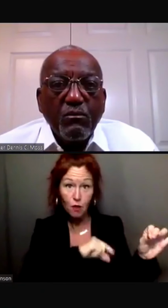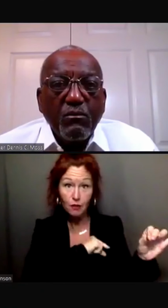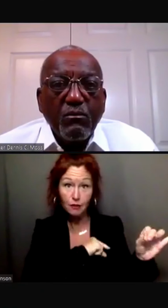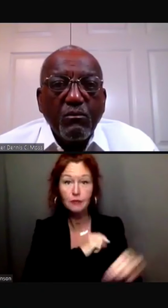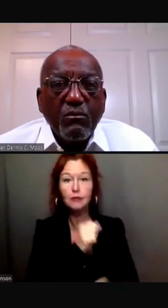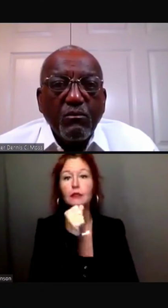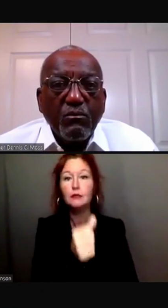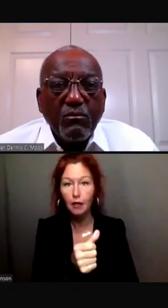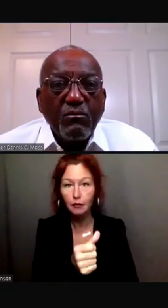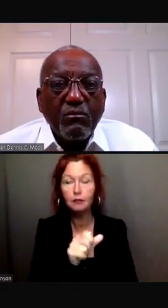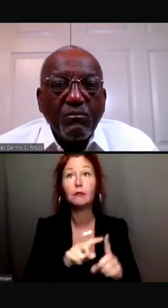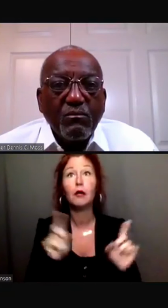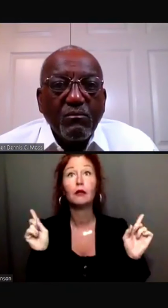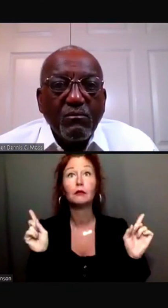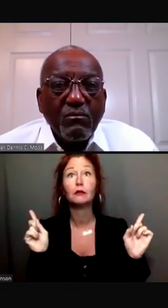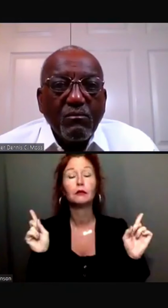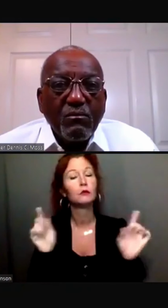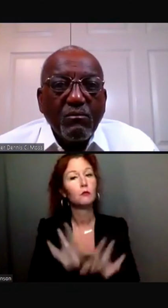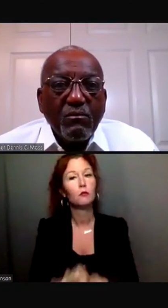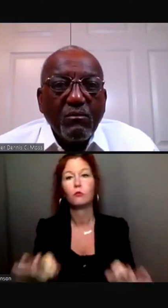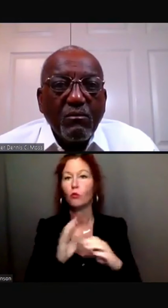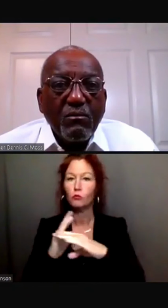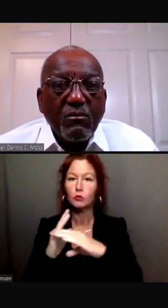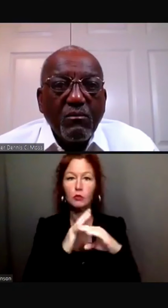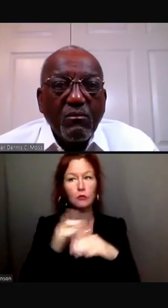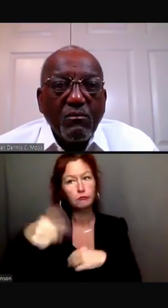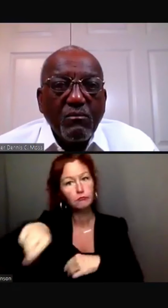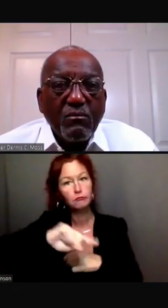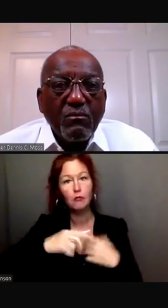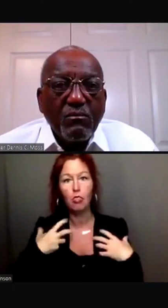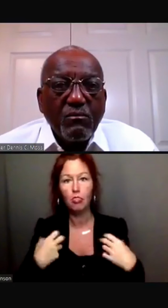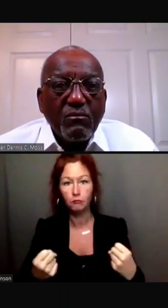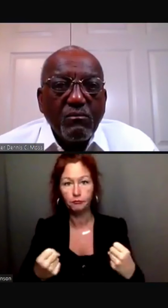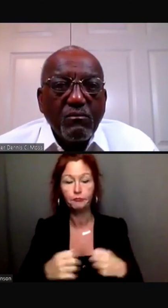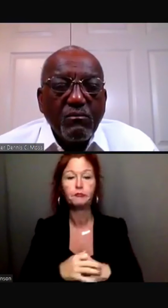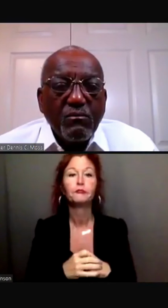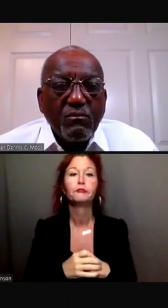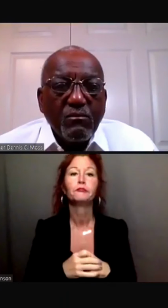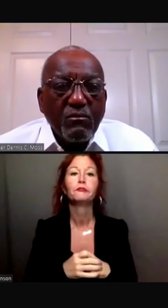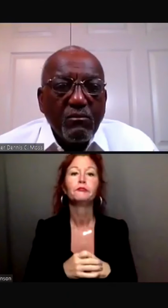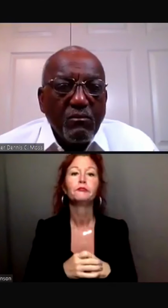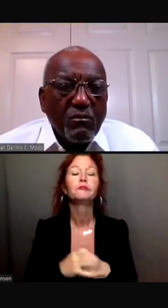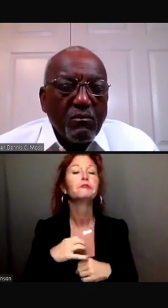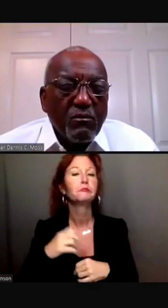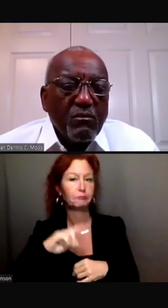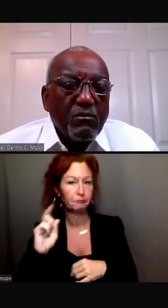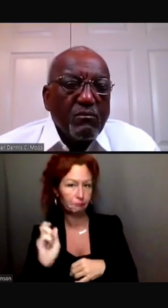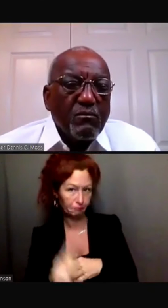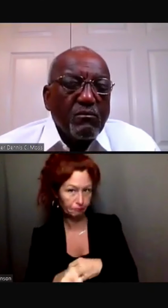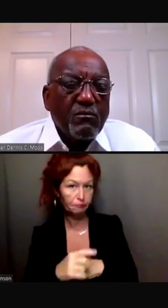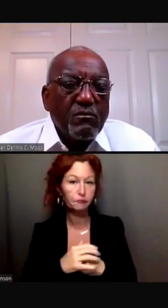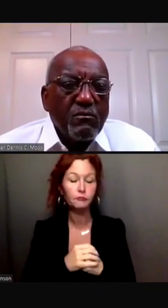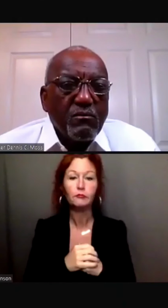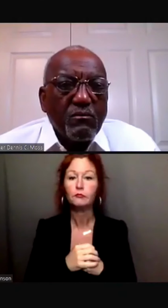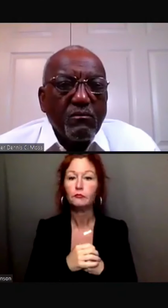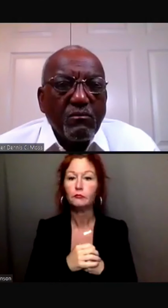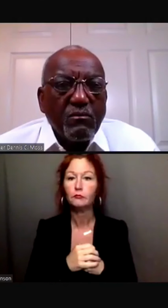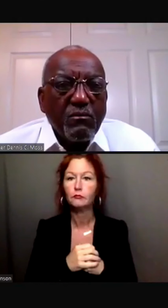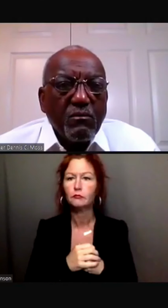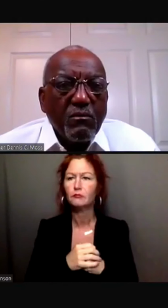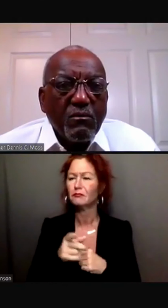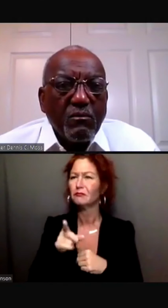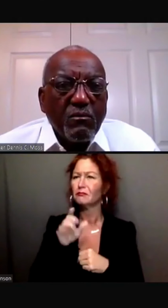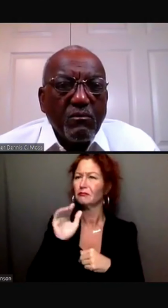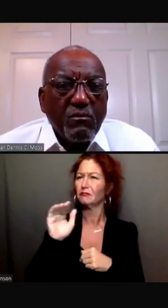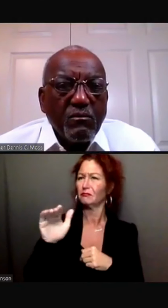Thank you, Director Volleson. Any other questions from the media? Yeah, this is Doug again. Can we get Frank back to explain, like,